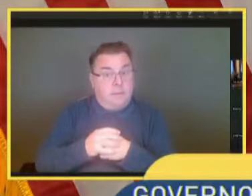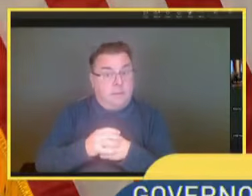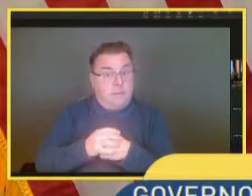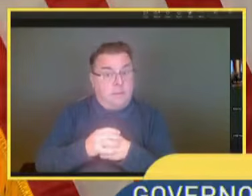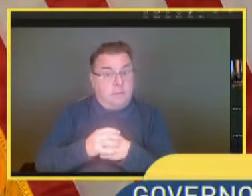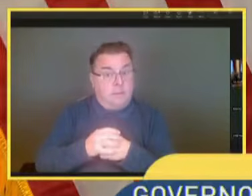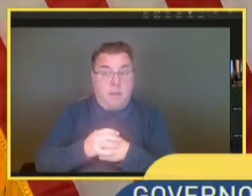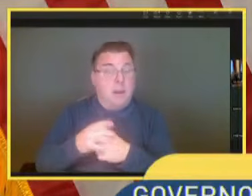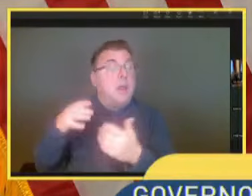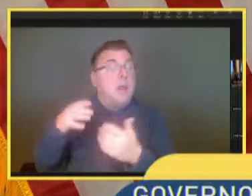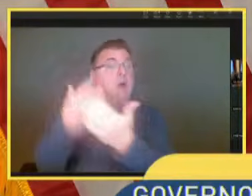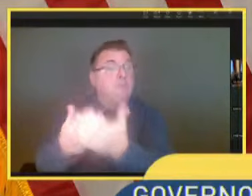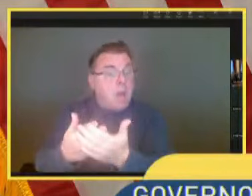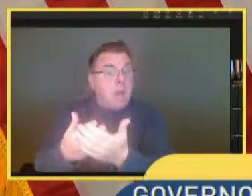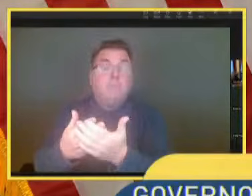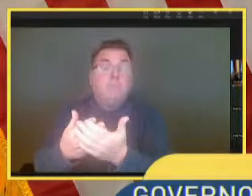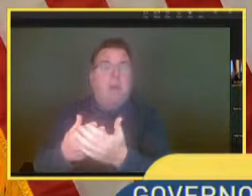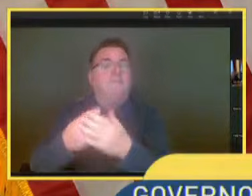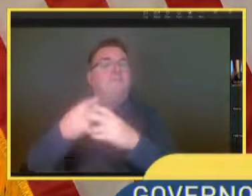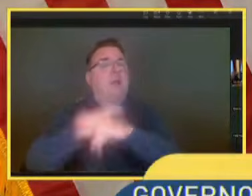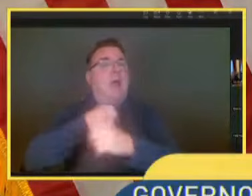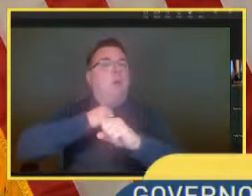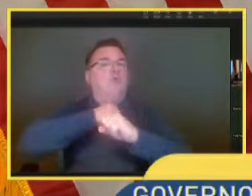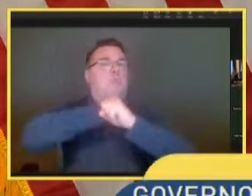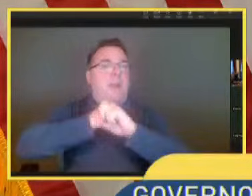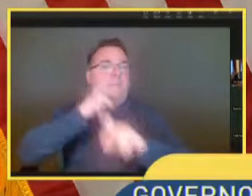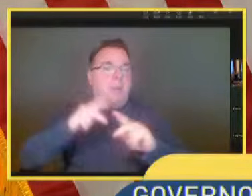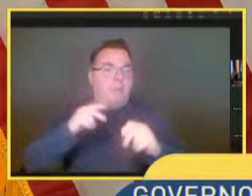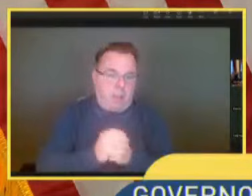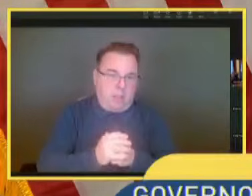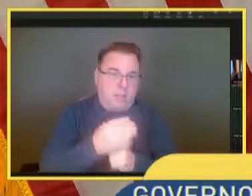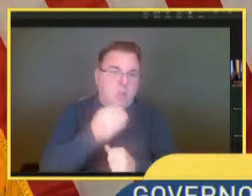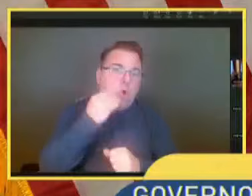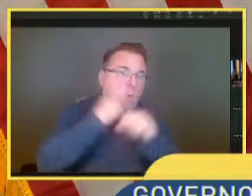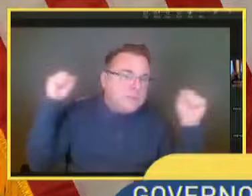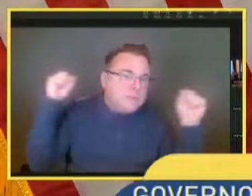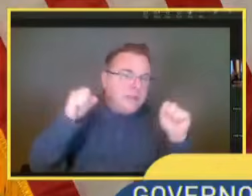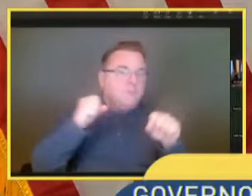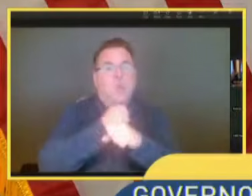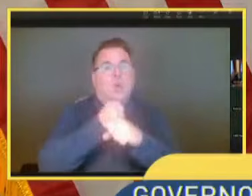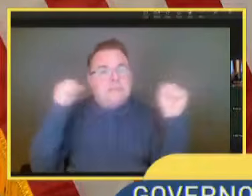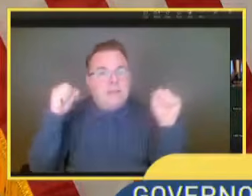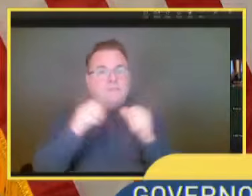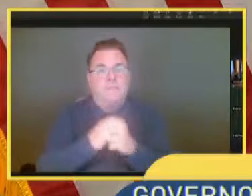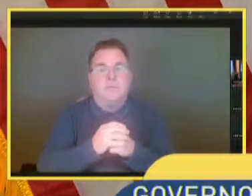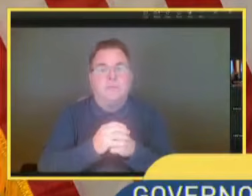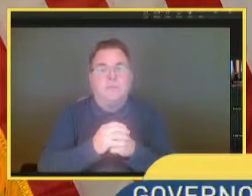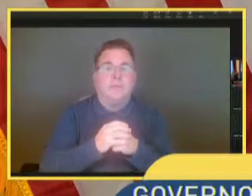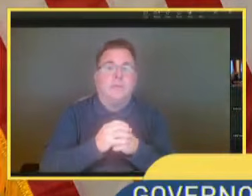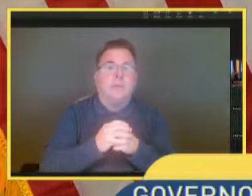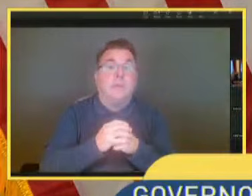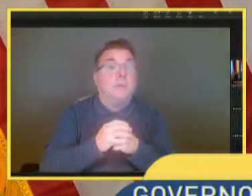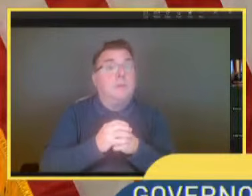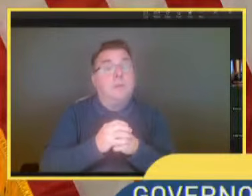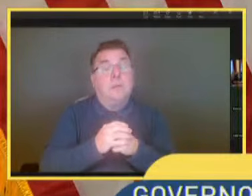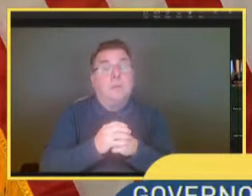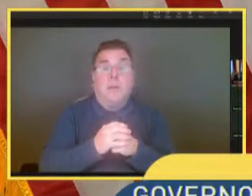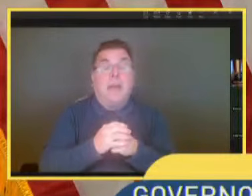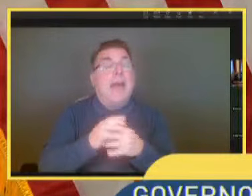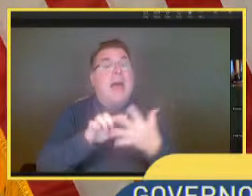to protect the public and to make sure that things are safe in our state. And one of those tools is, bring up our National Guard to